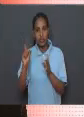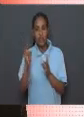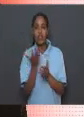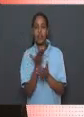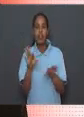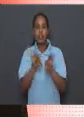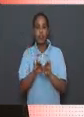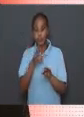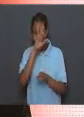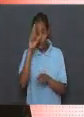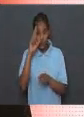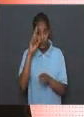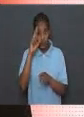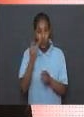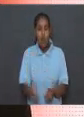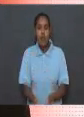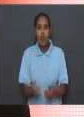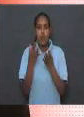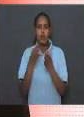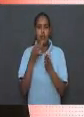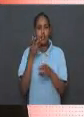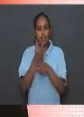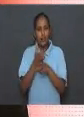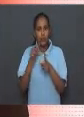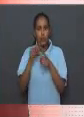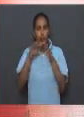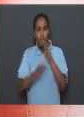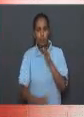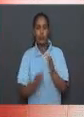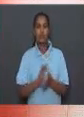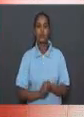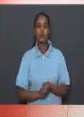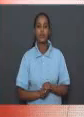agent because it is more difficult to reduce.